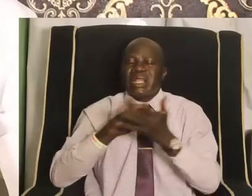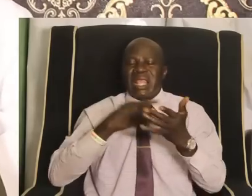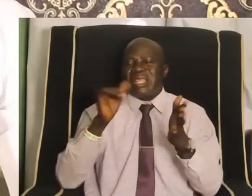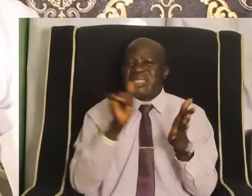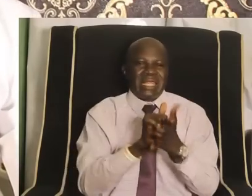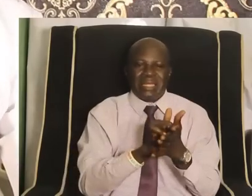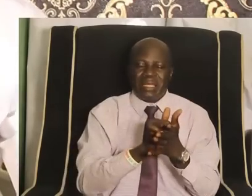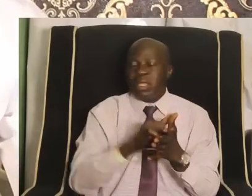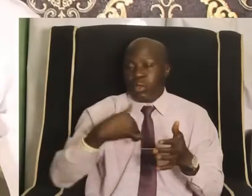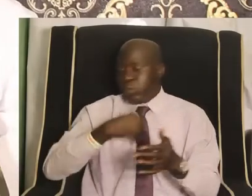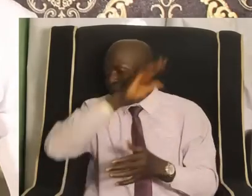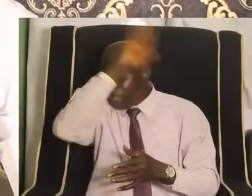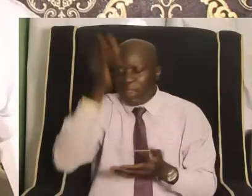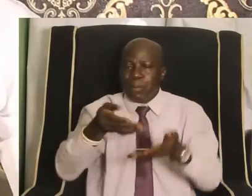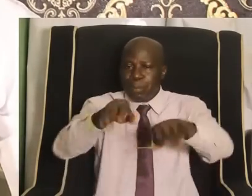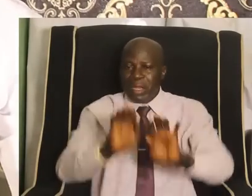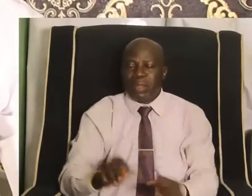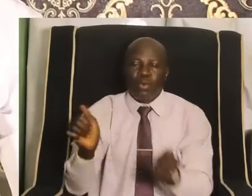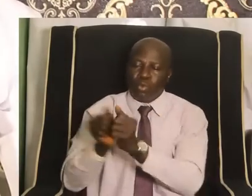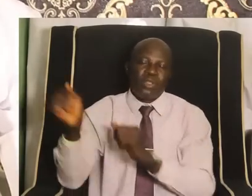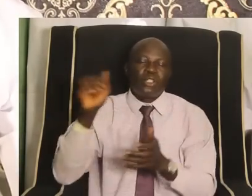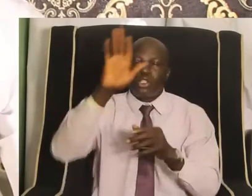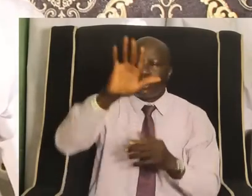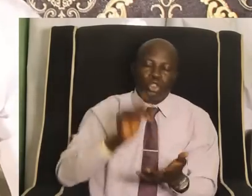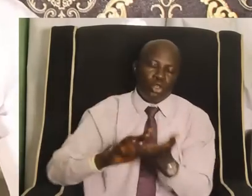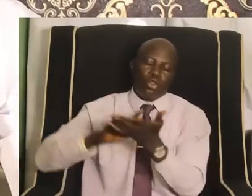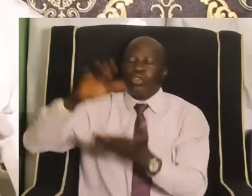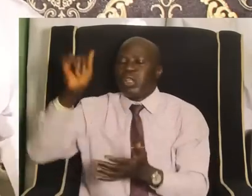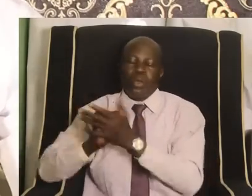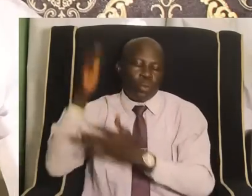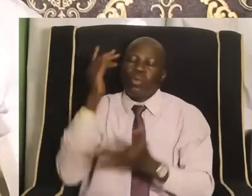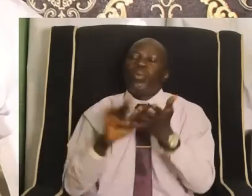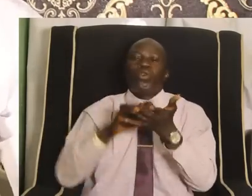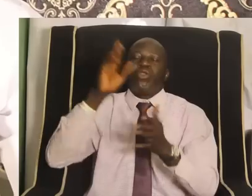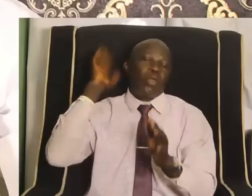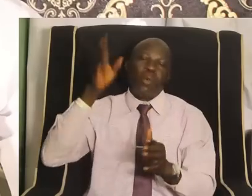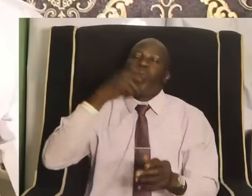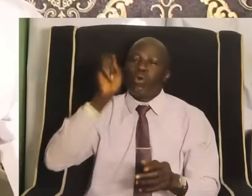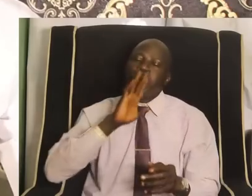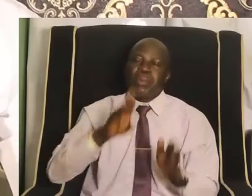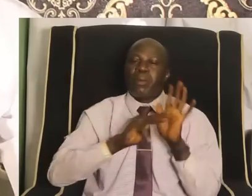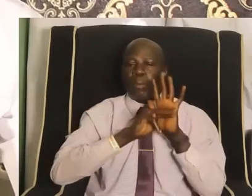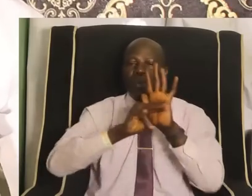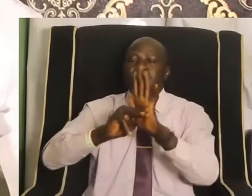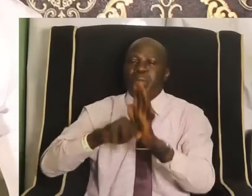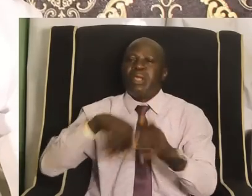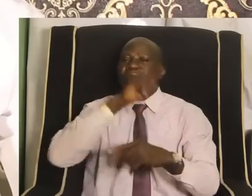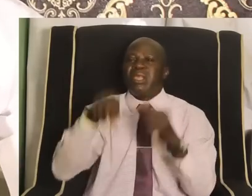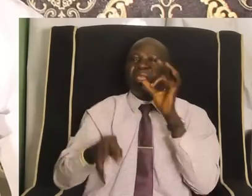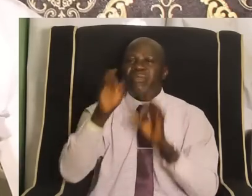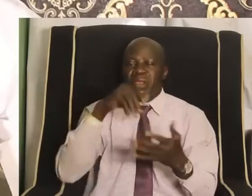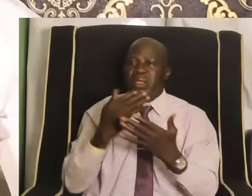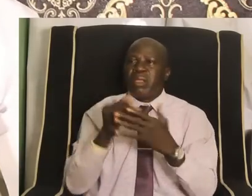that. You will not be buried like that. Your glory must manifest. If I'm bad on this morning, all